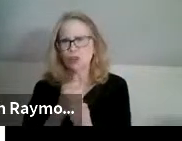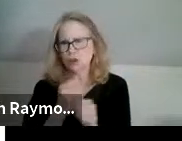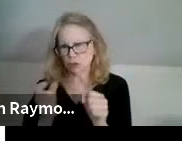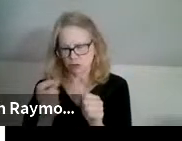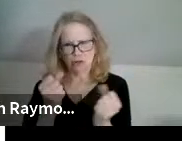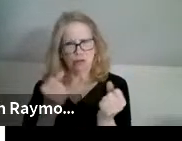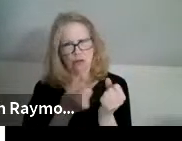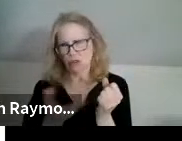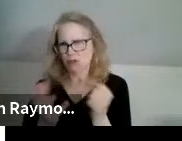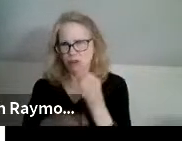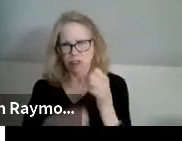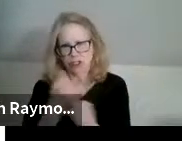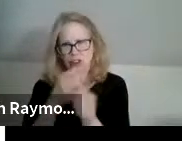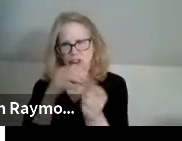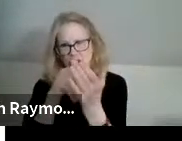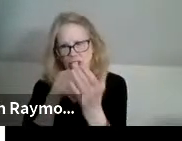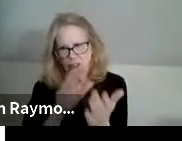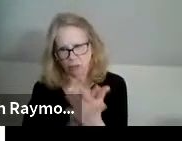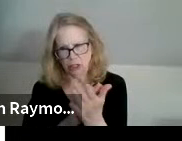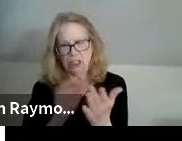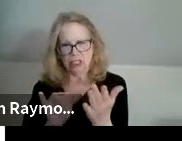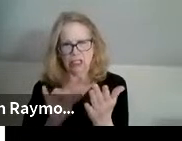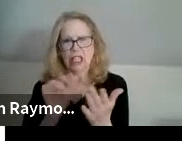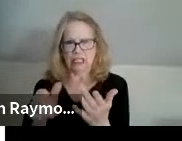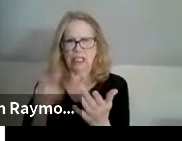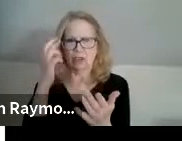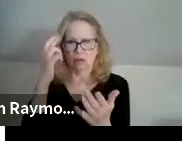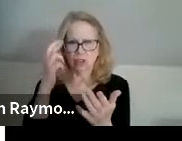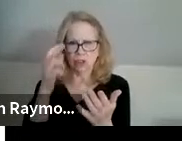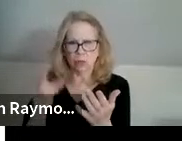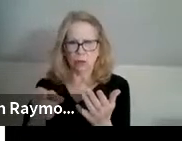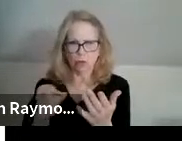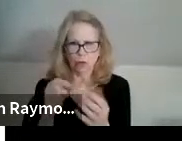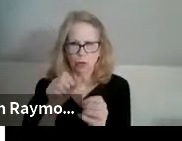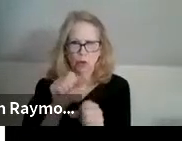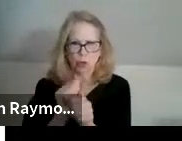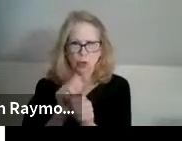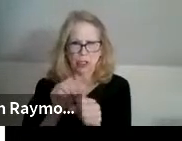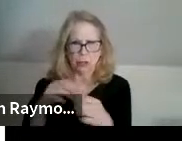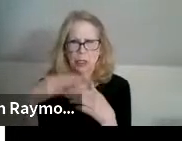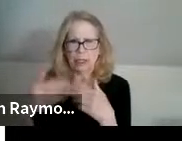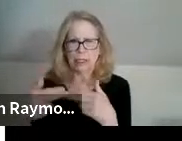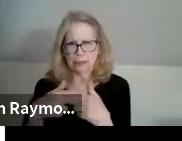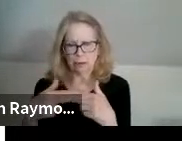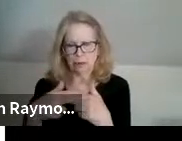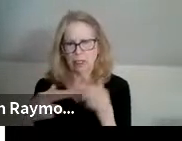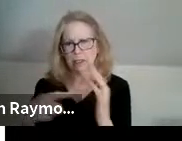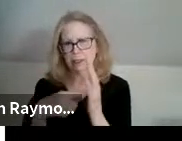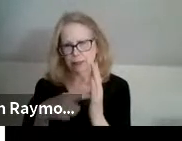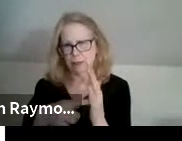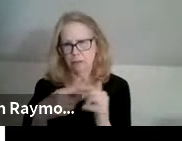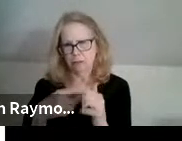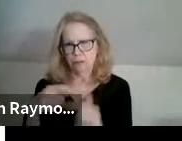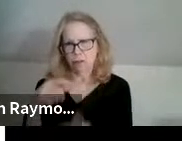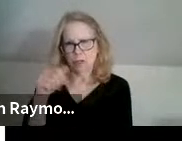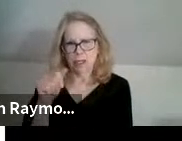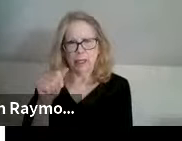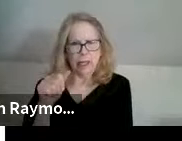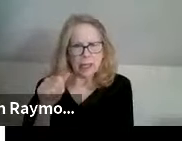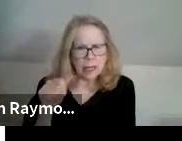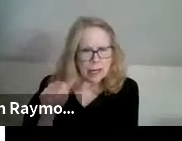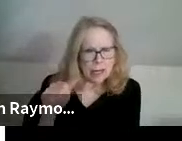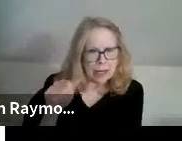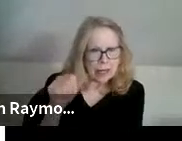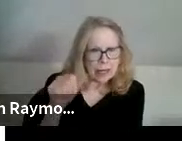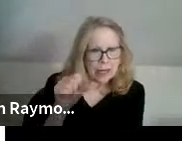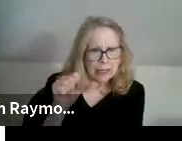years, documenting that it's reasonable working. And my next slide is an example from Astria Technologies, where